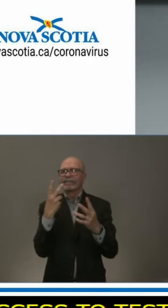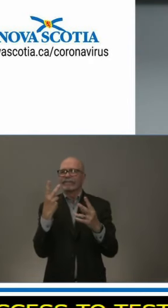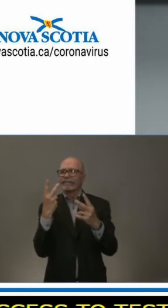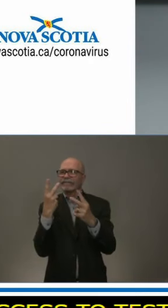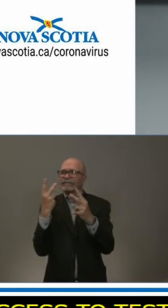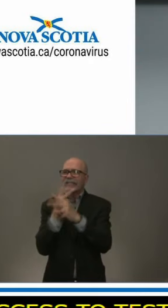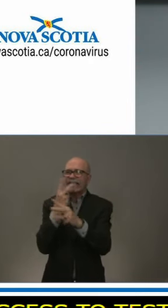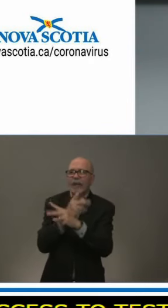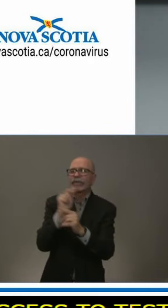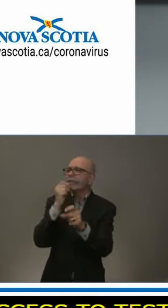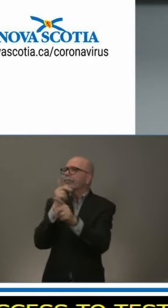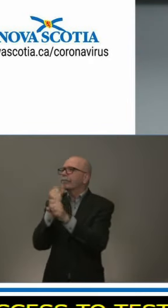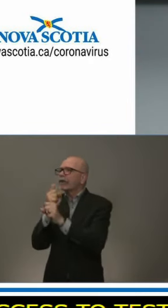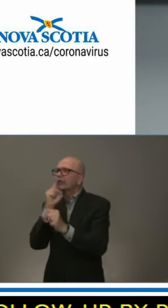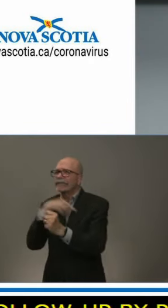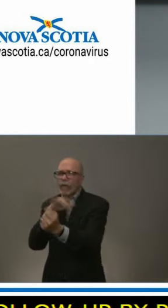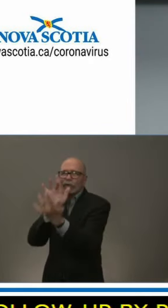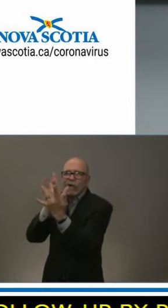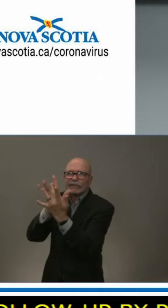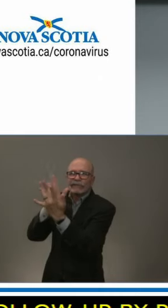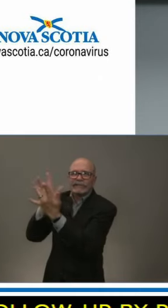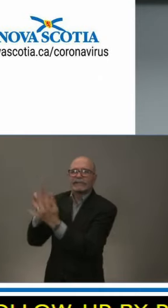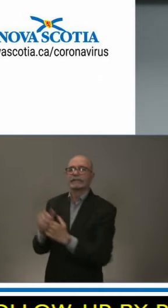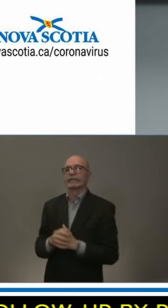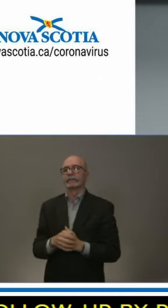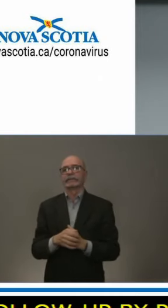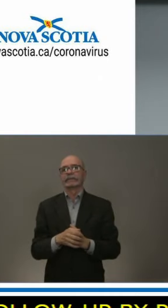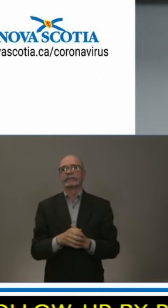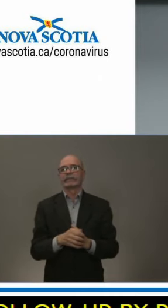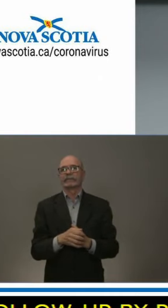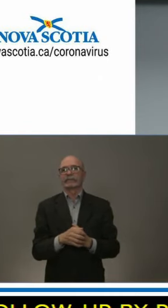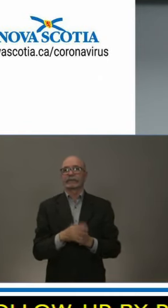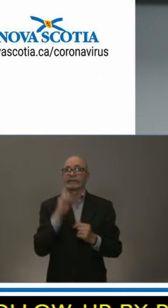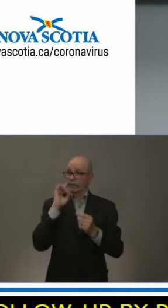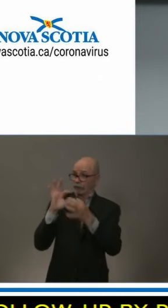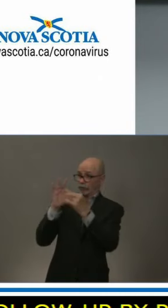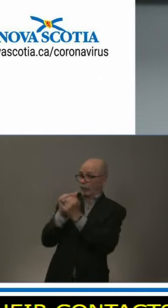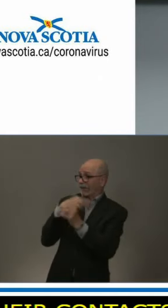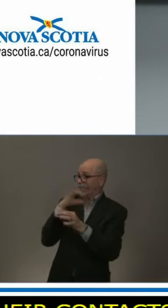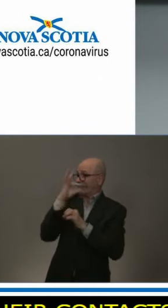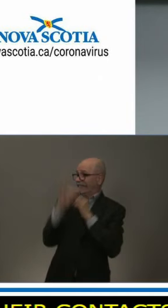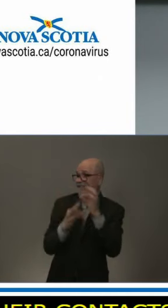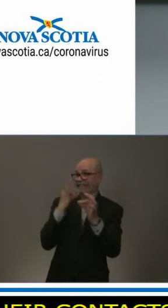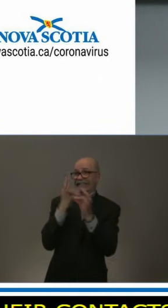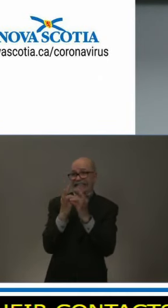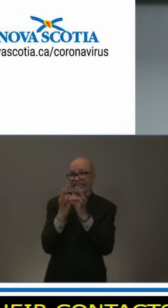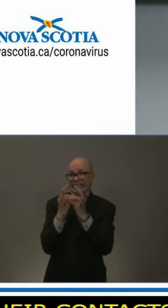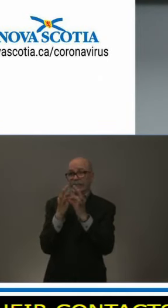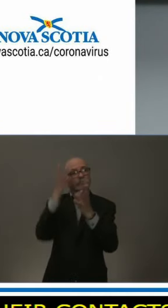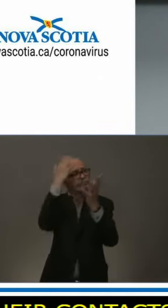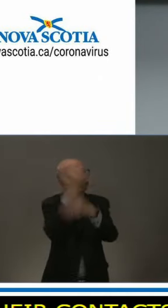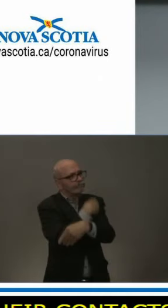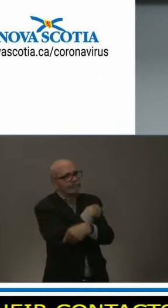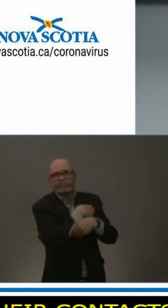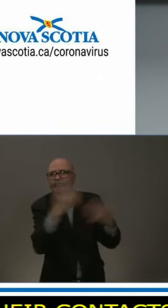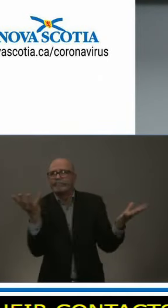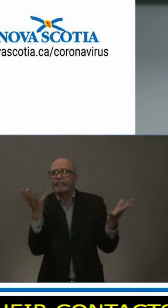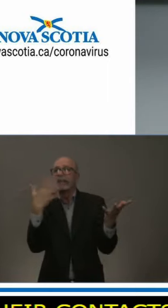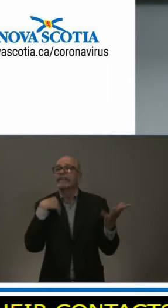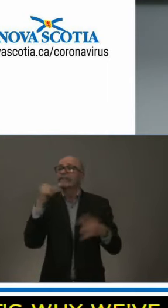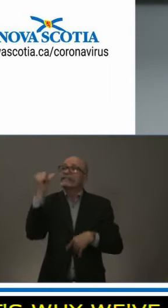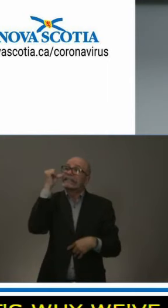we've announced on the testing side. We've announced yesterday. We're no longer